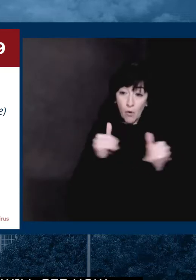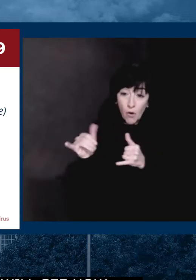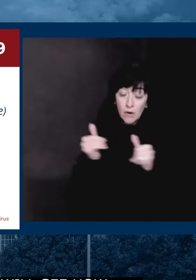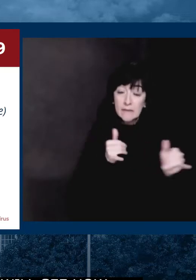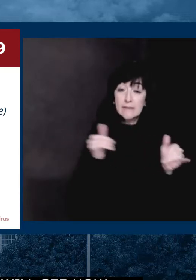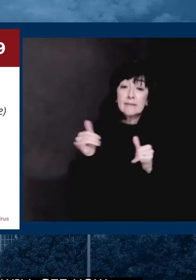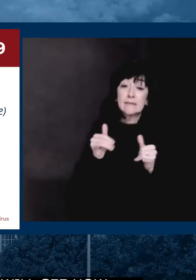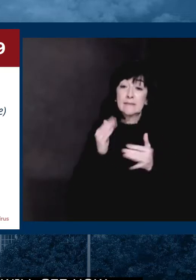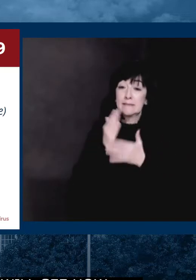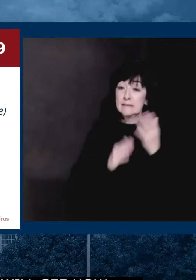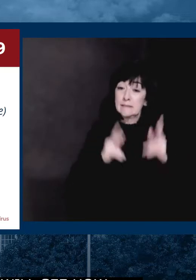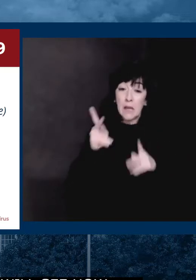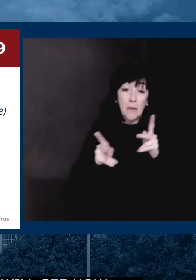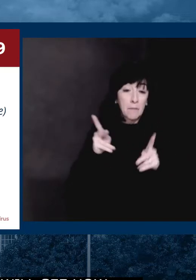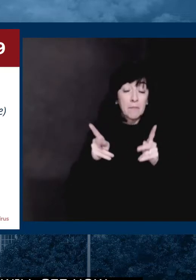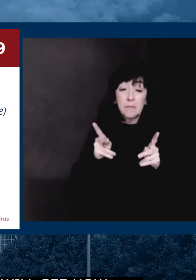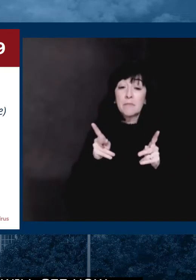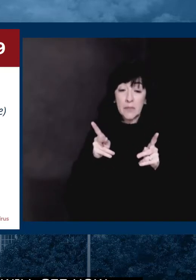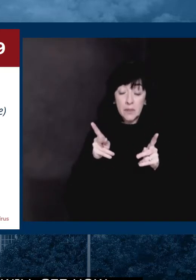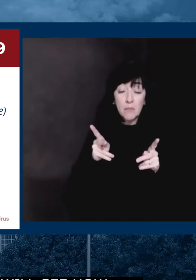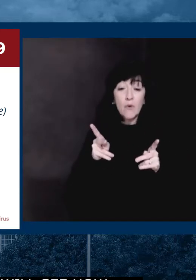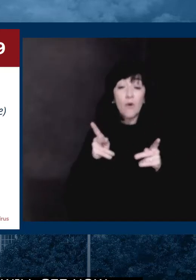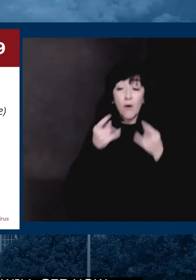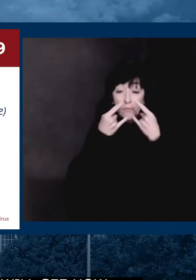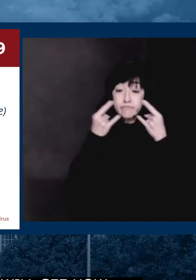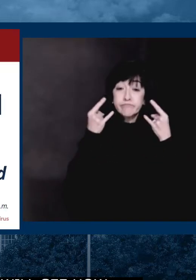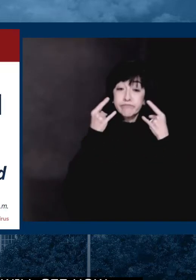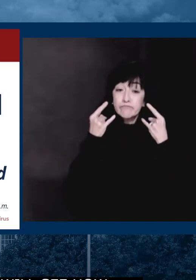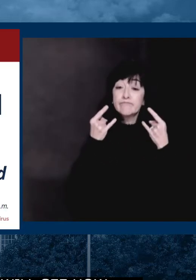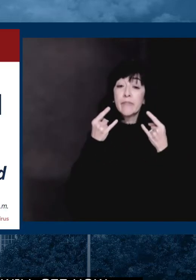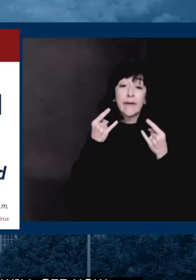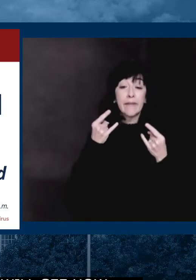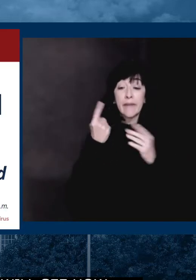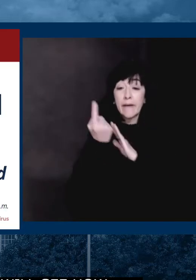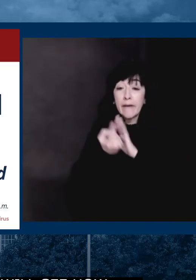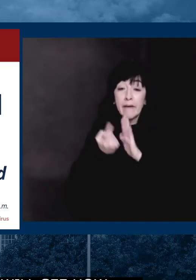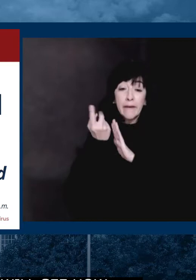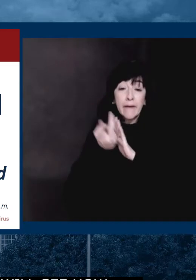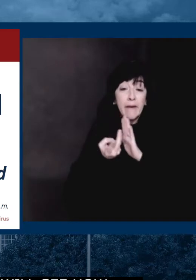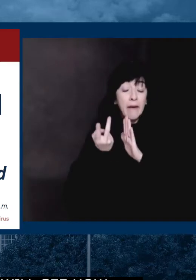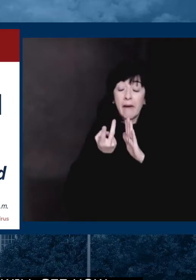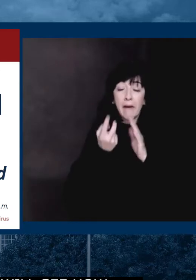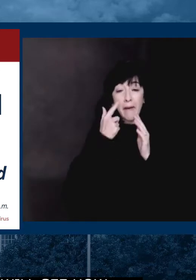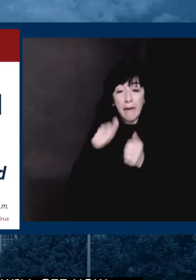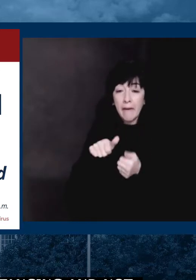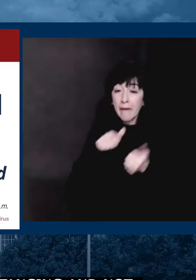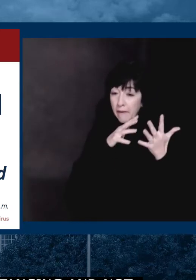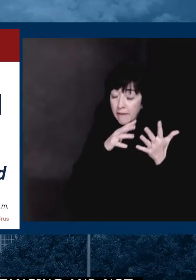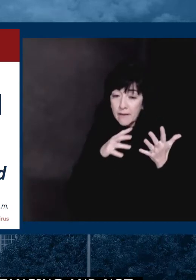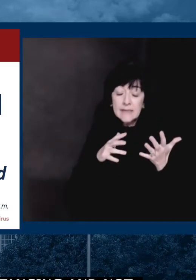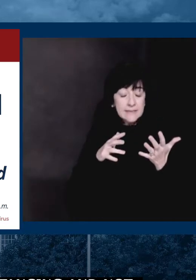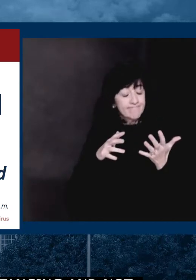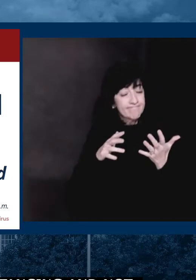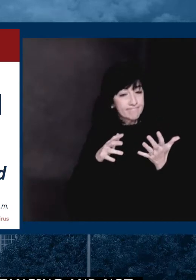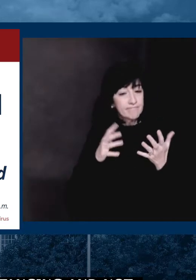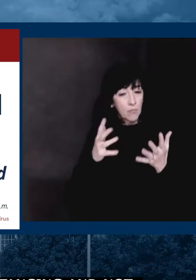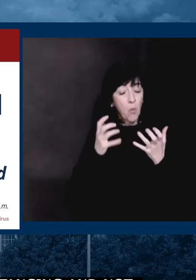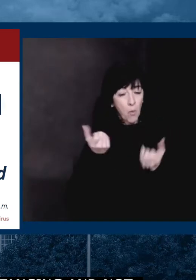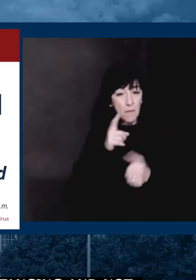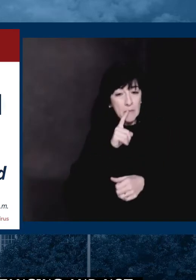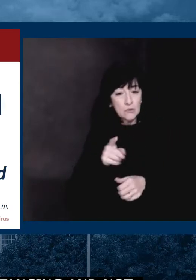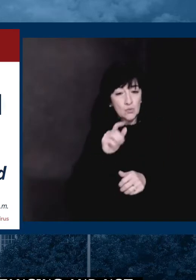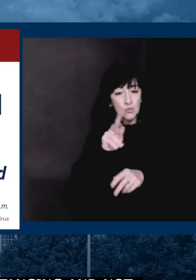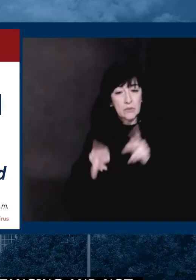being utilized. If you look at our total testing, we're almost at the million test mark. AJ, your team has been doing a